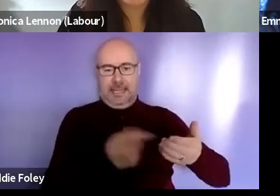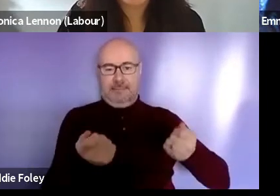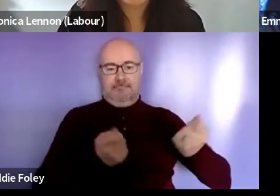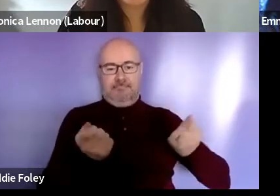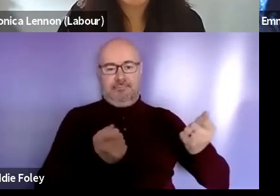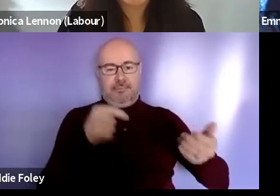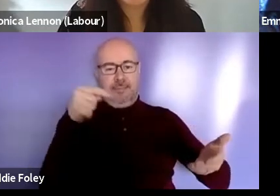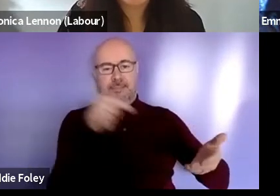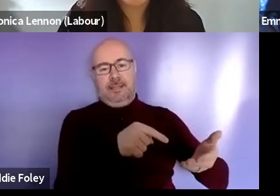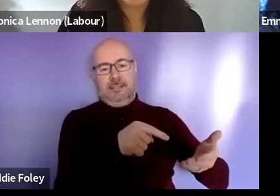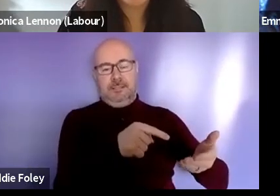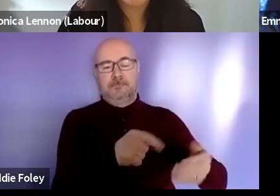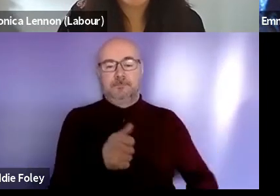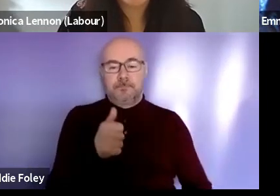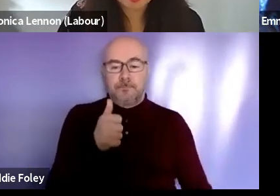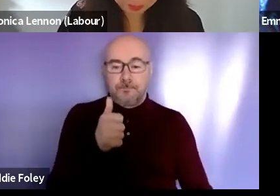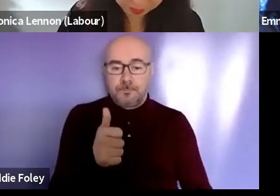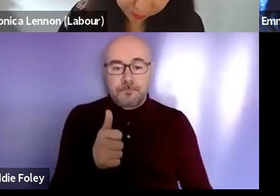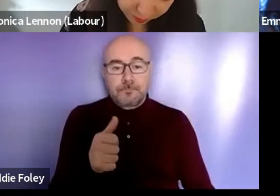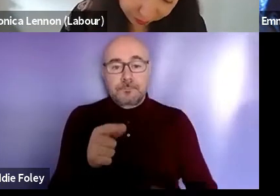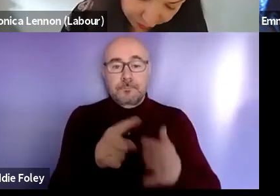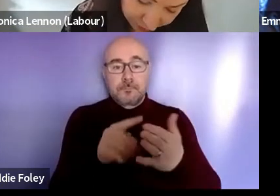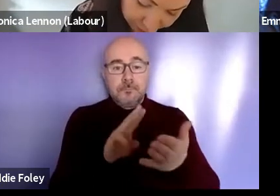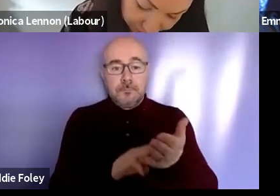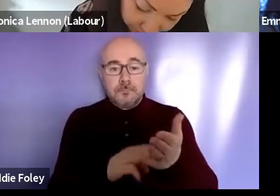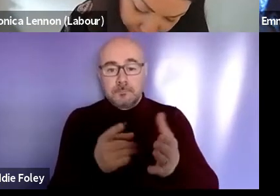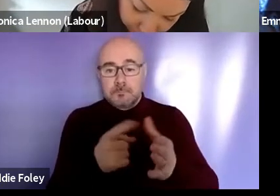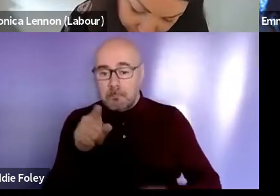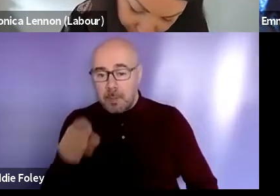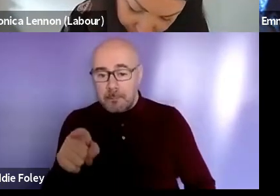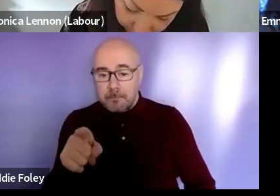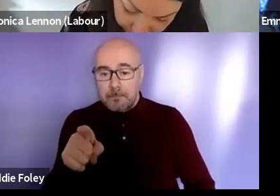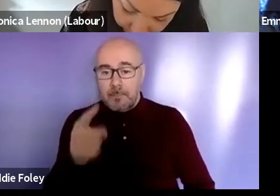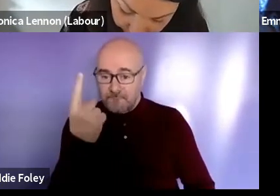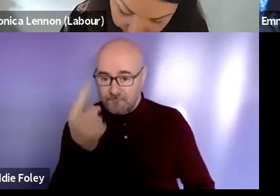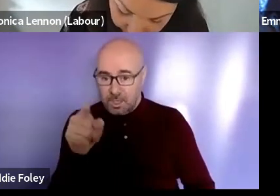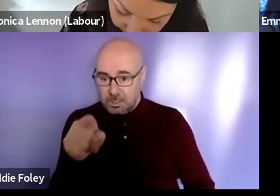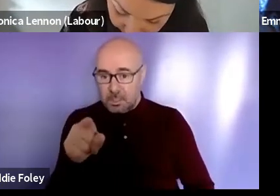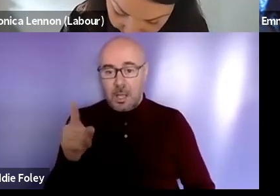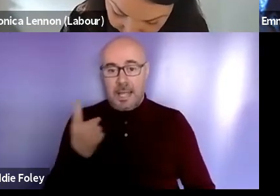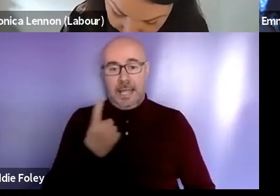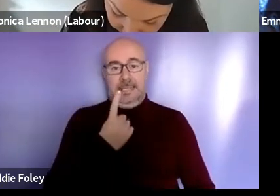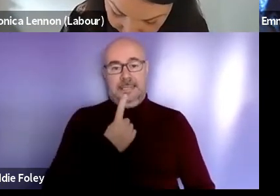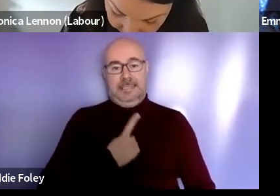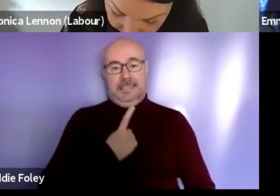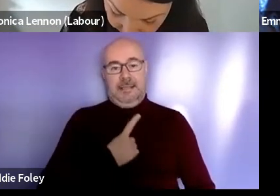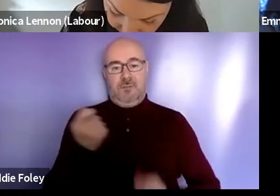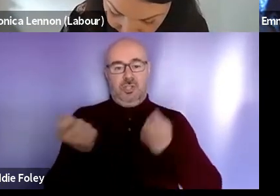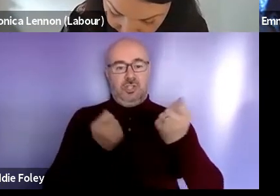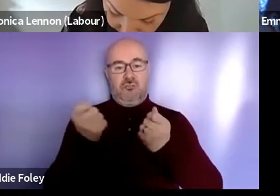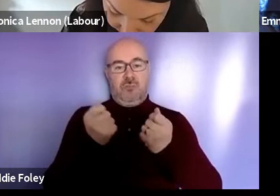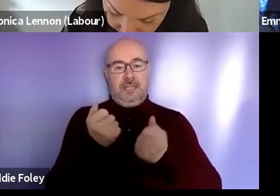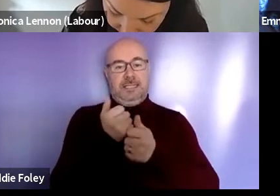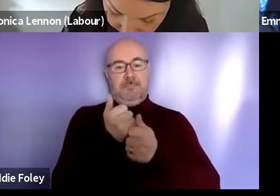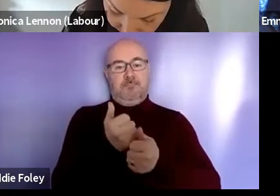Emma. Okay, self-directed support and Catherine's point there about the funding for it.